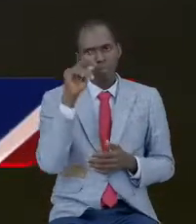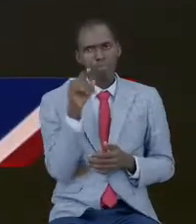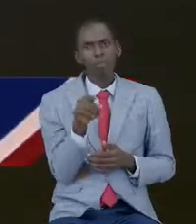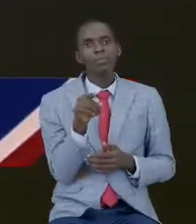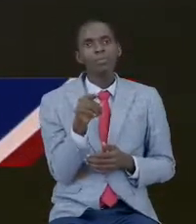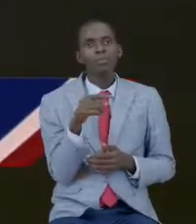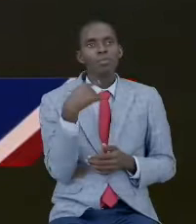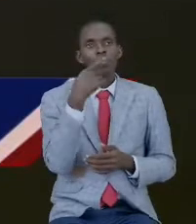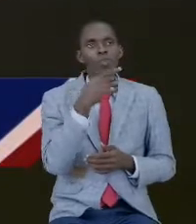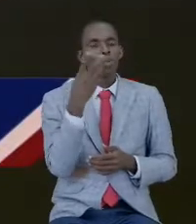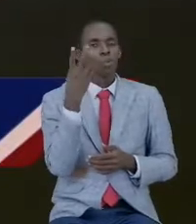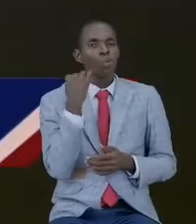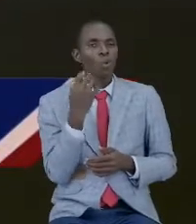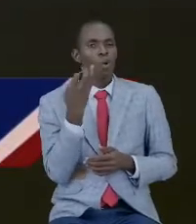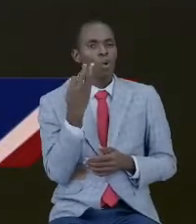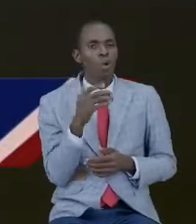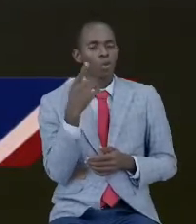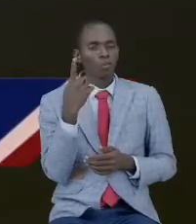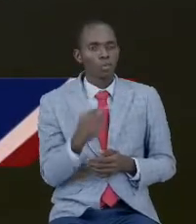who was of the